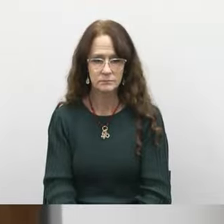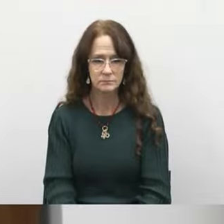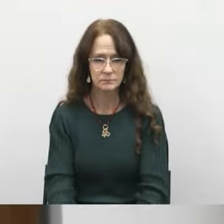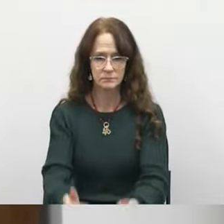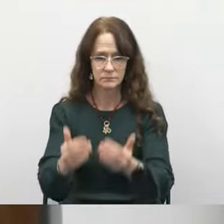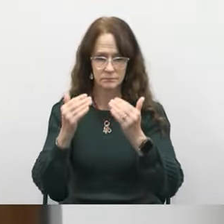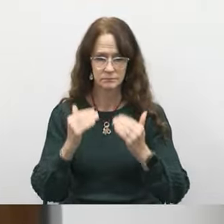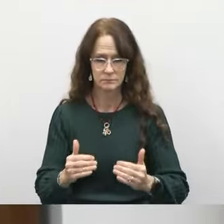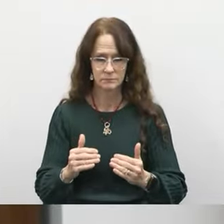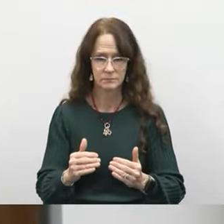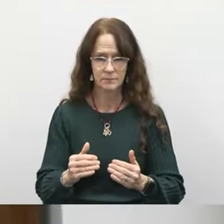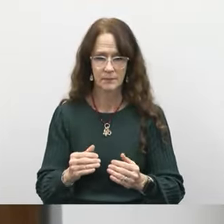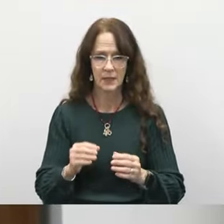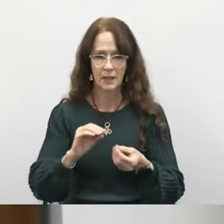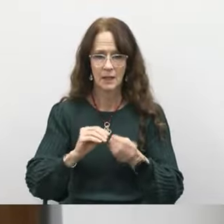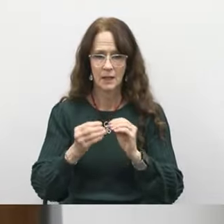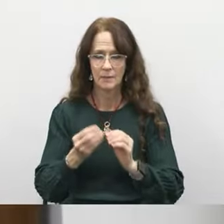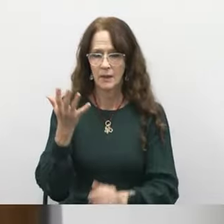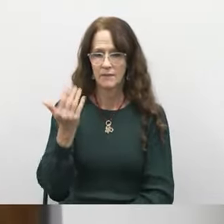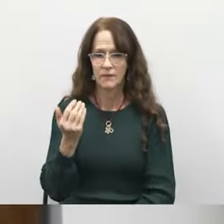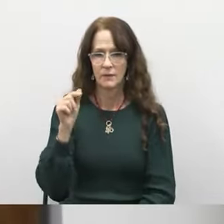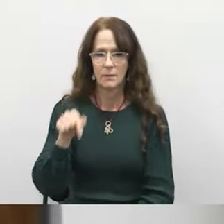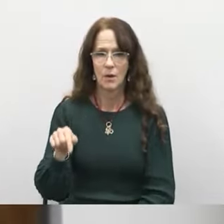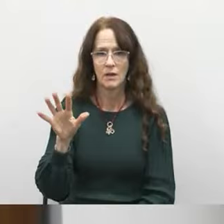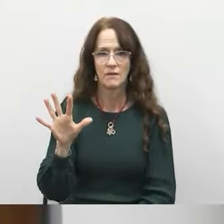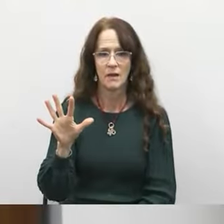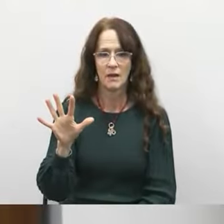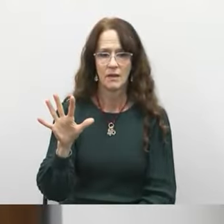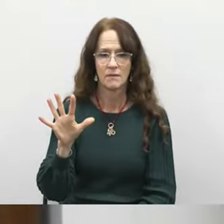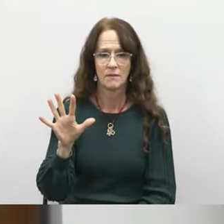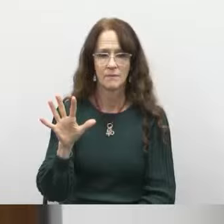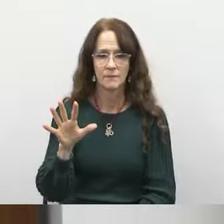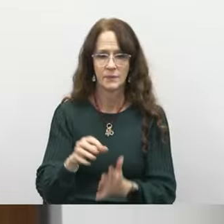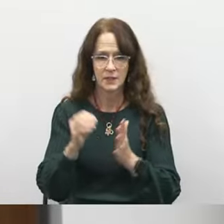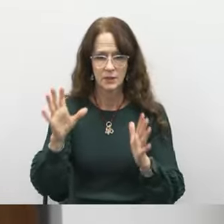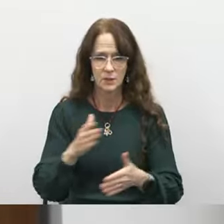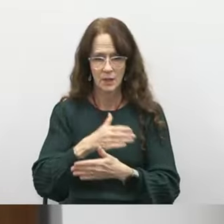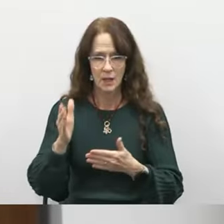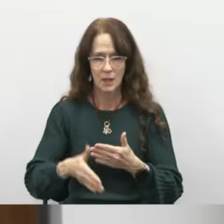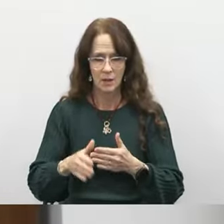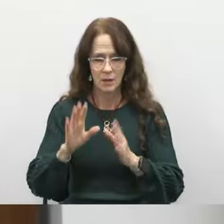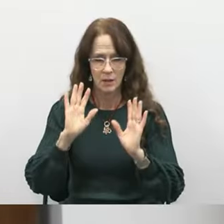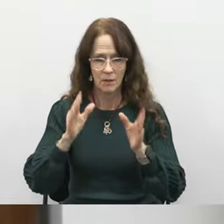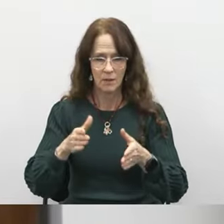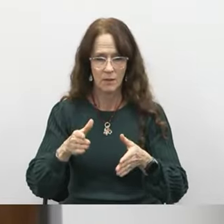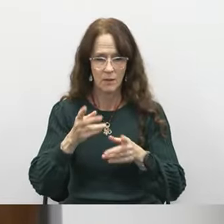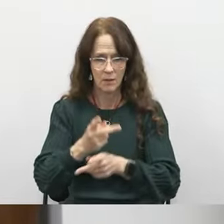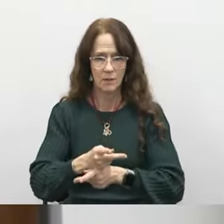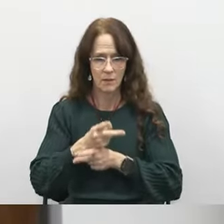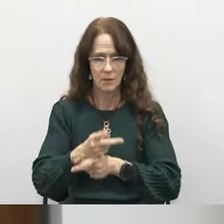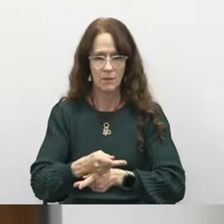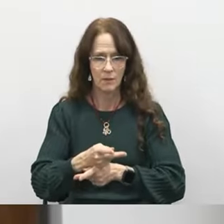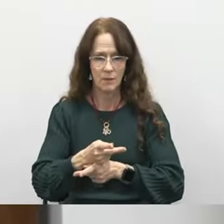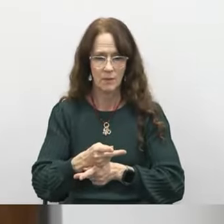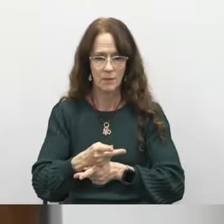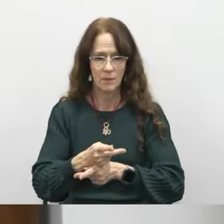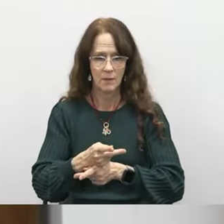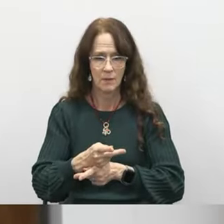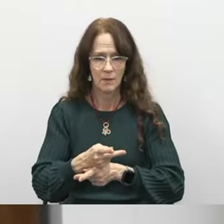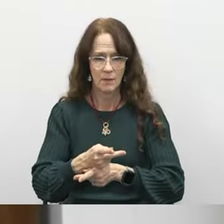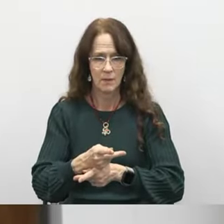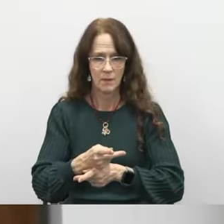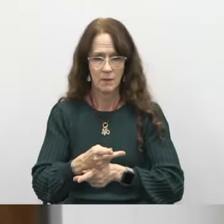Next, we have item 15.5, student outcome focused governance. 15.4.